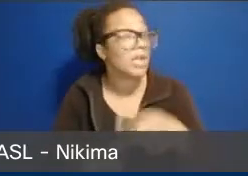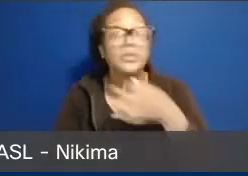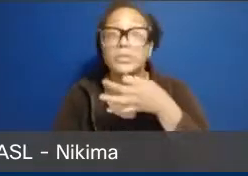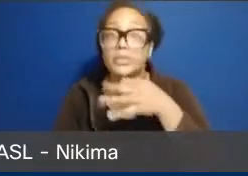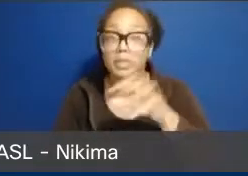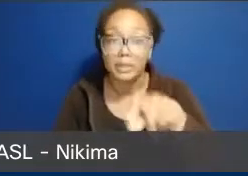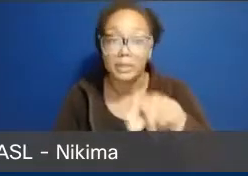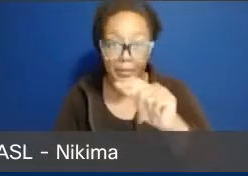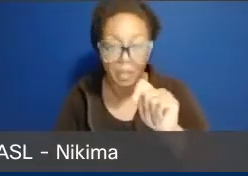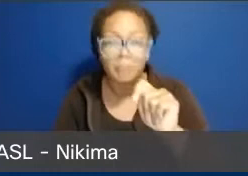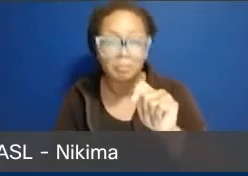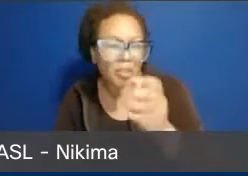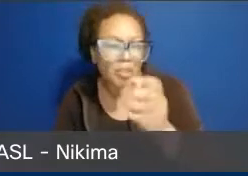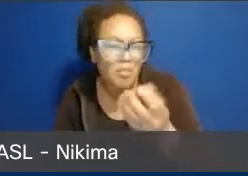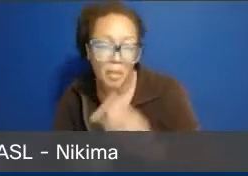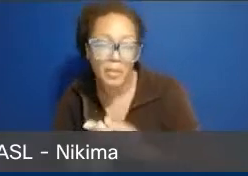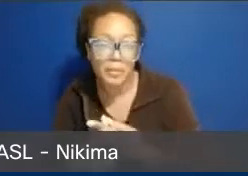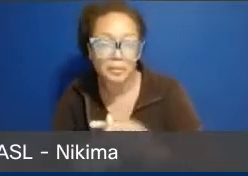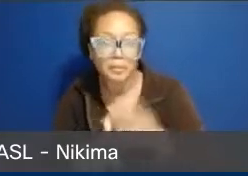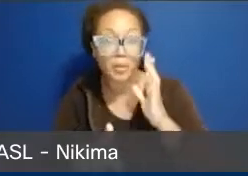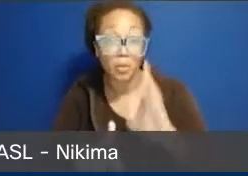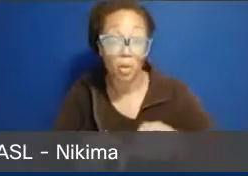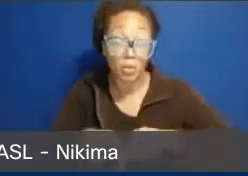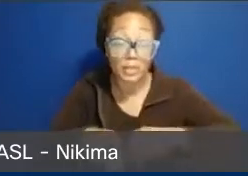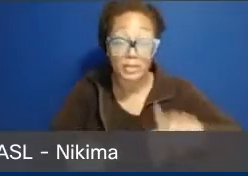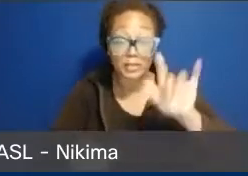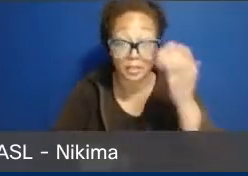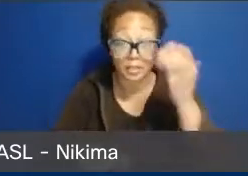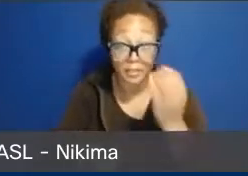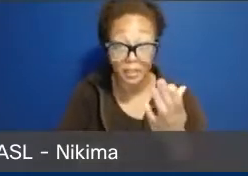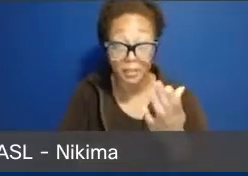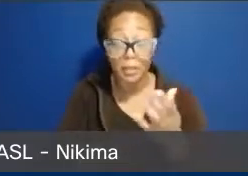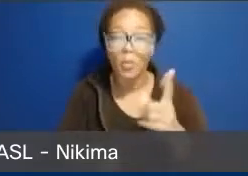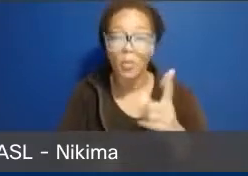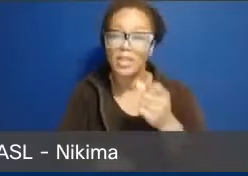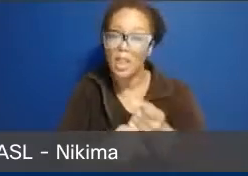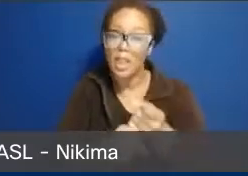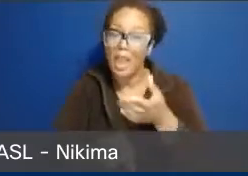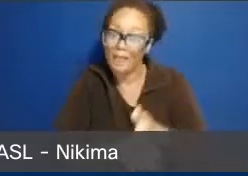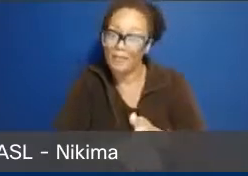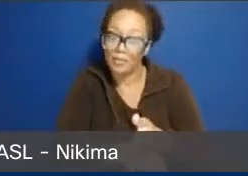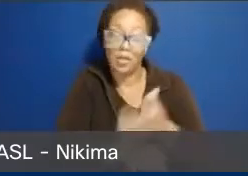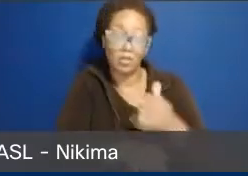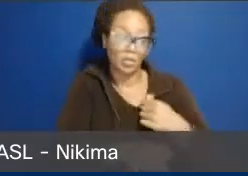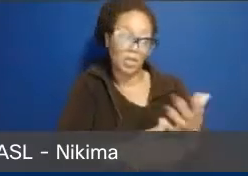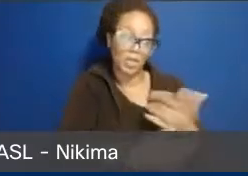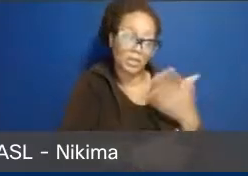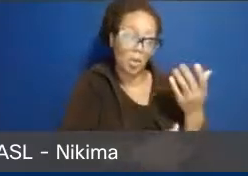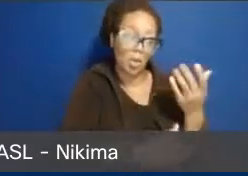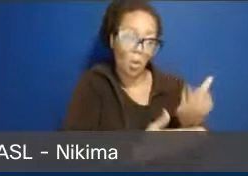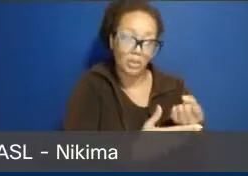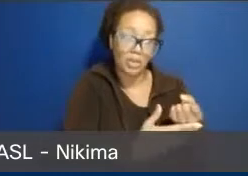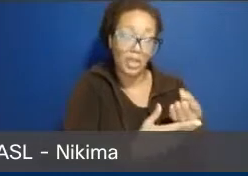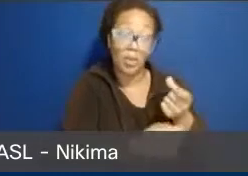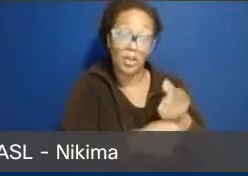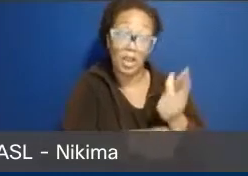months. We release the data a year after it's collected. So this will be the 2020